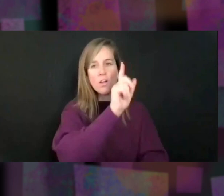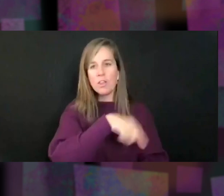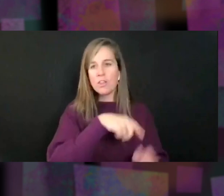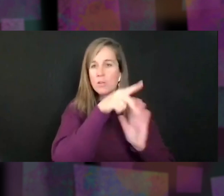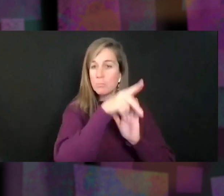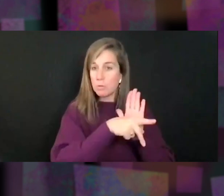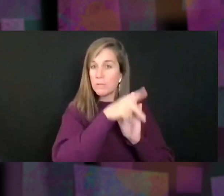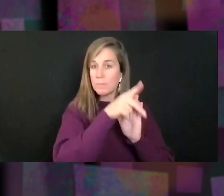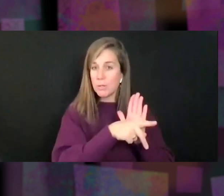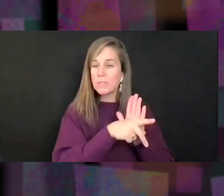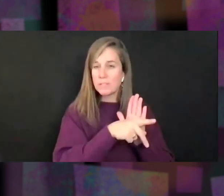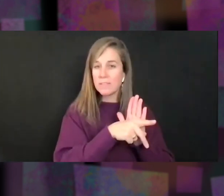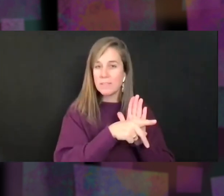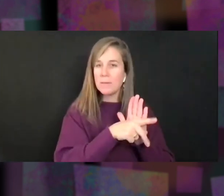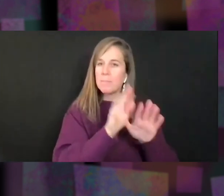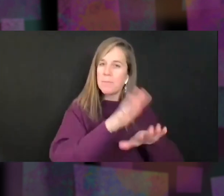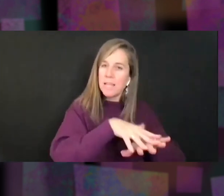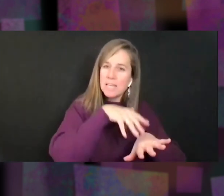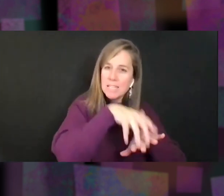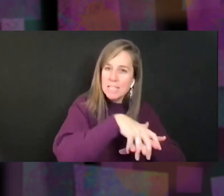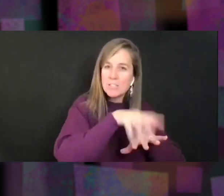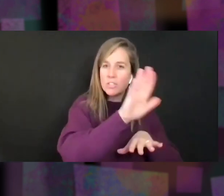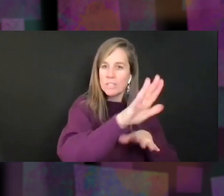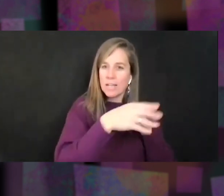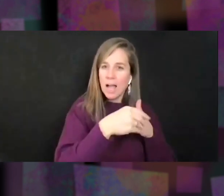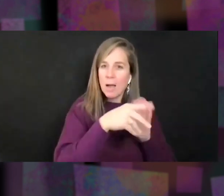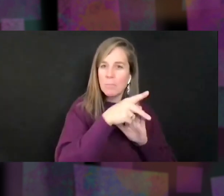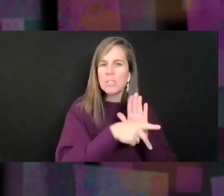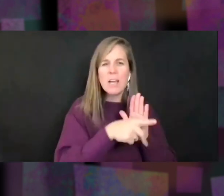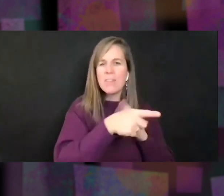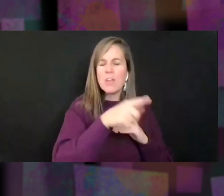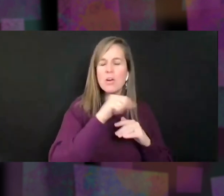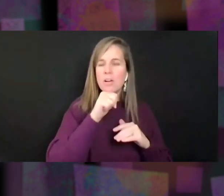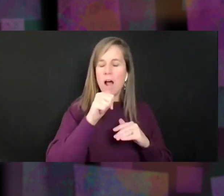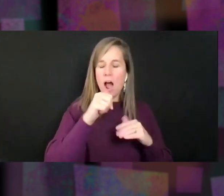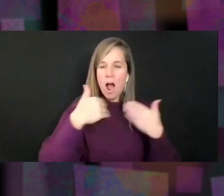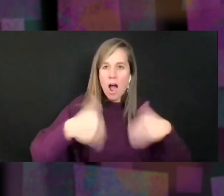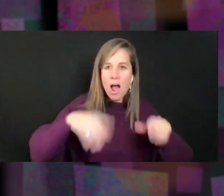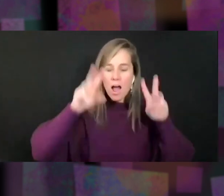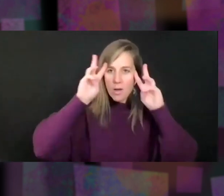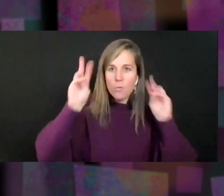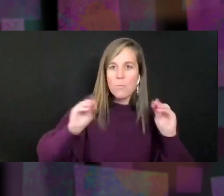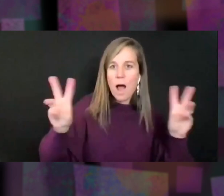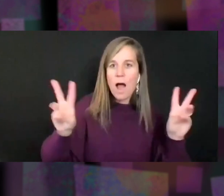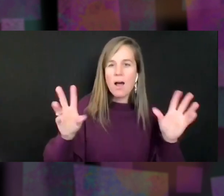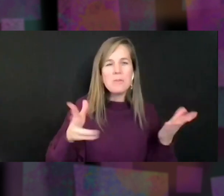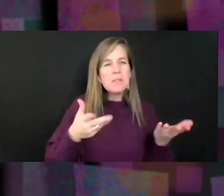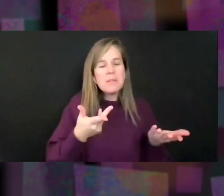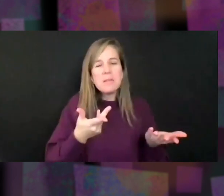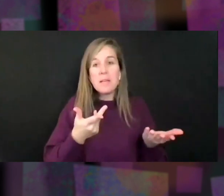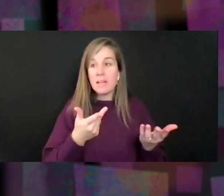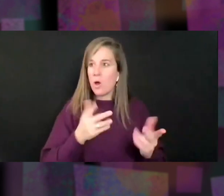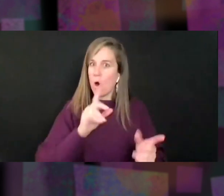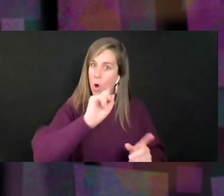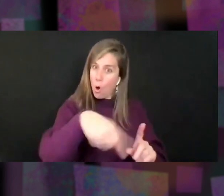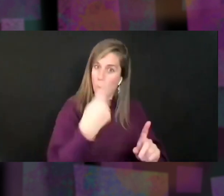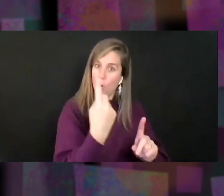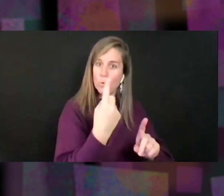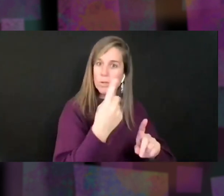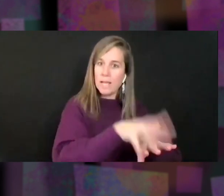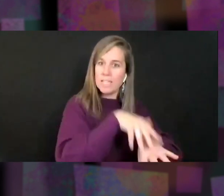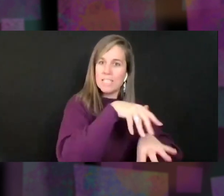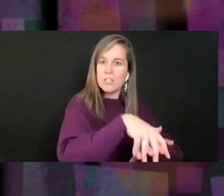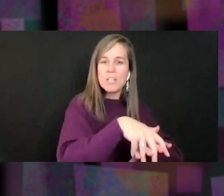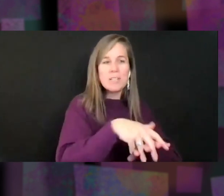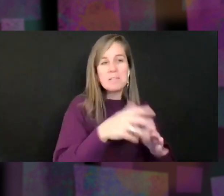not groundbreaking. Many of them are not uniquely Indigenous, maybe none of them. But I have witnessed